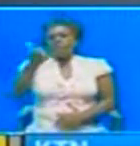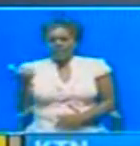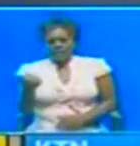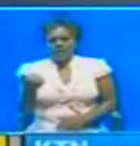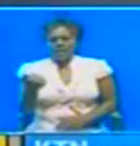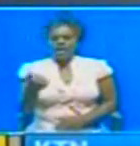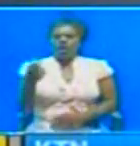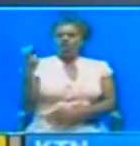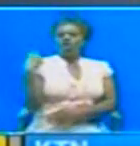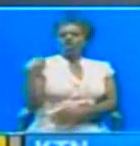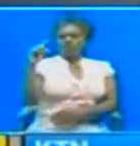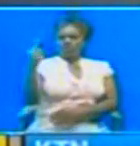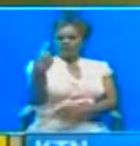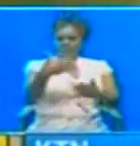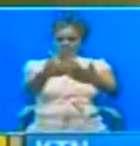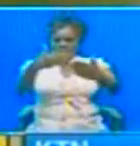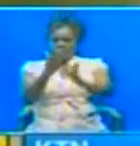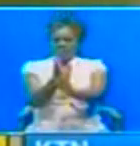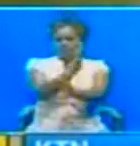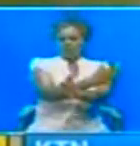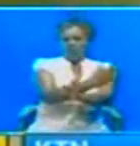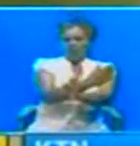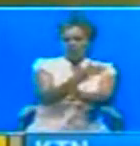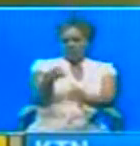in consultation before this bill was enacted?